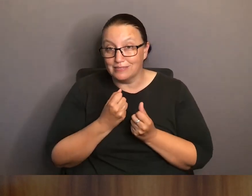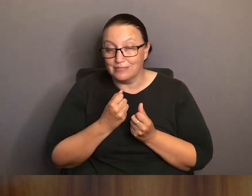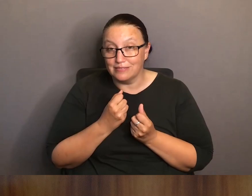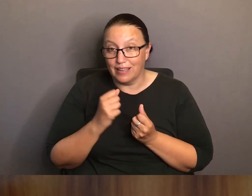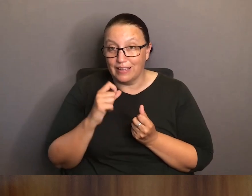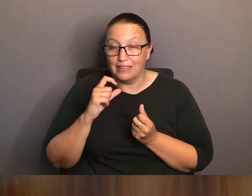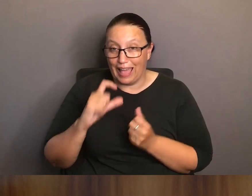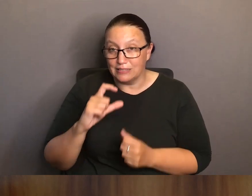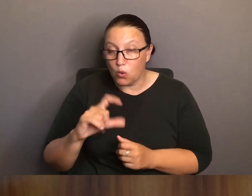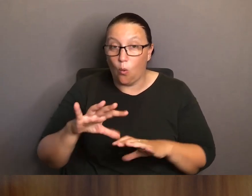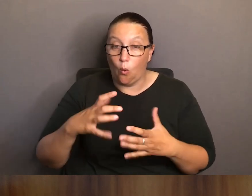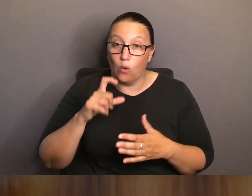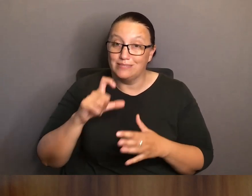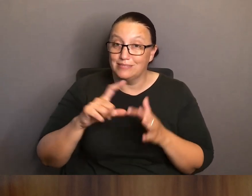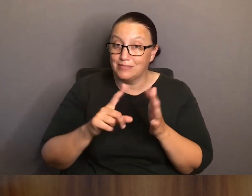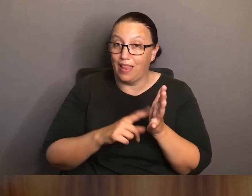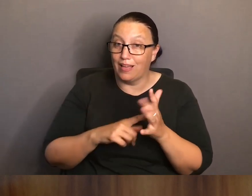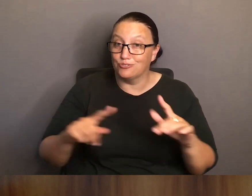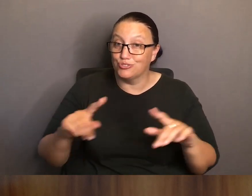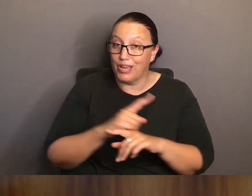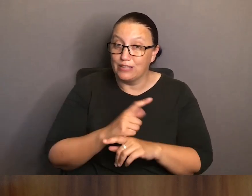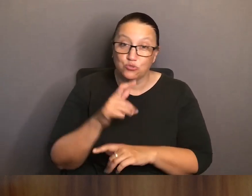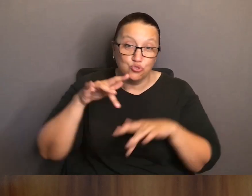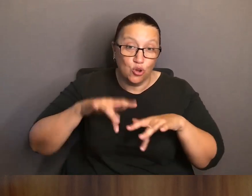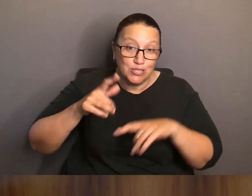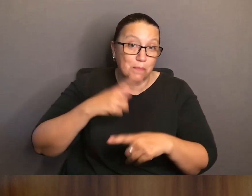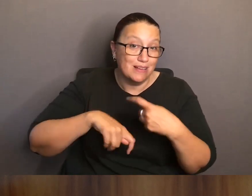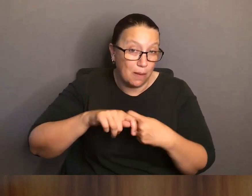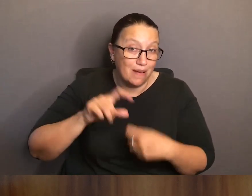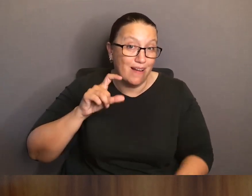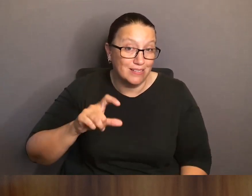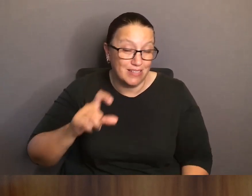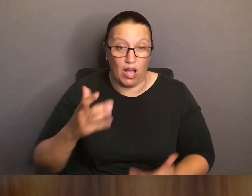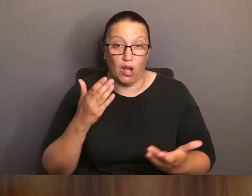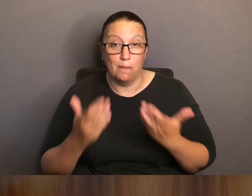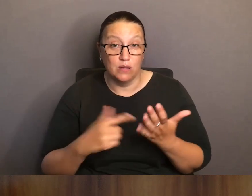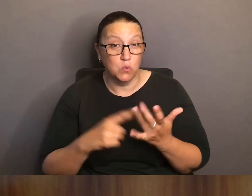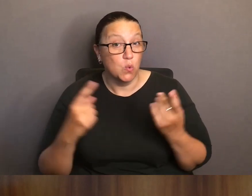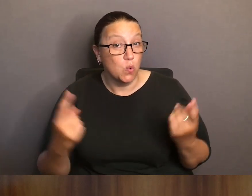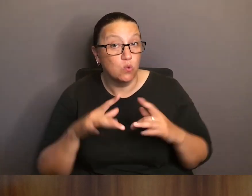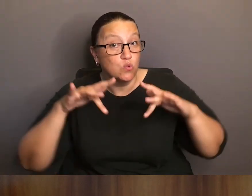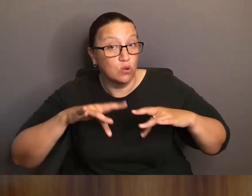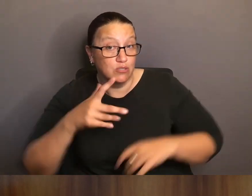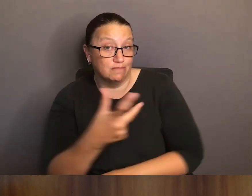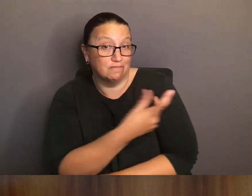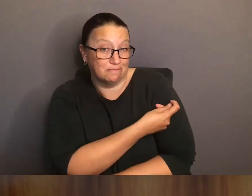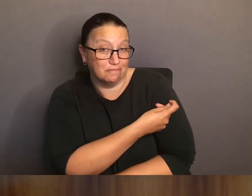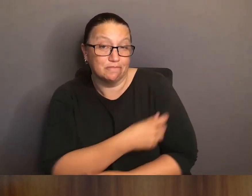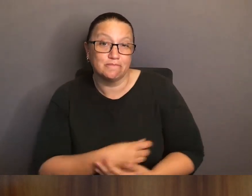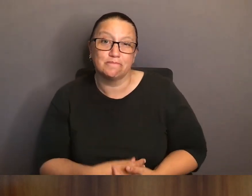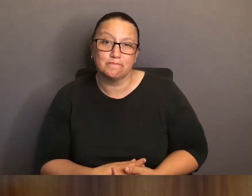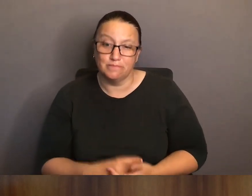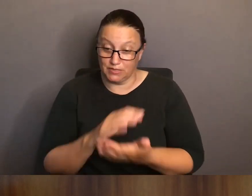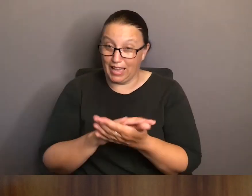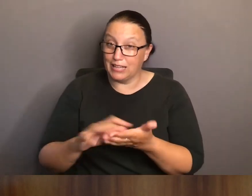We also know the incidence of HPV in young people has decreased significantly since the HPV vaccine